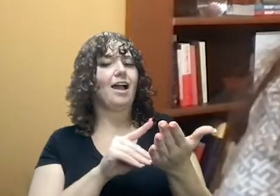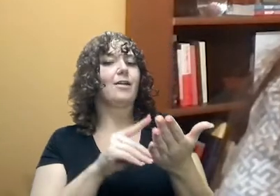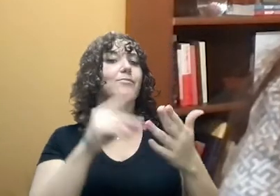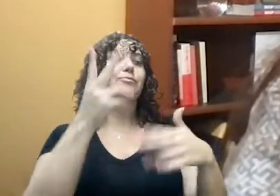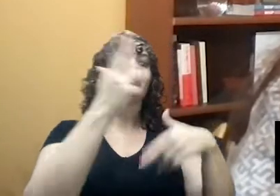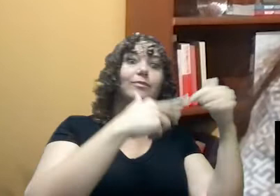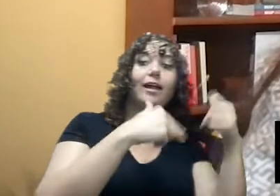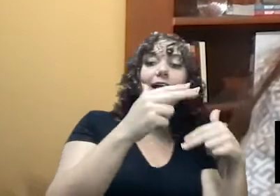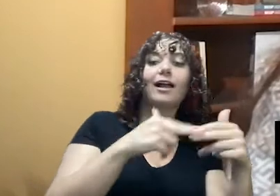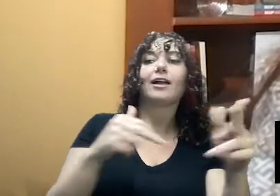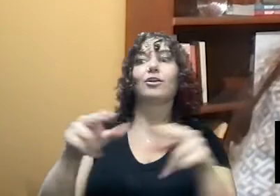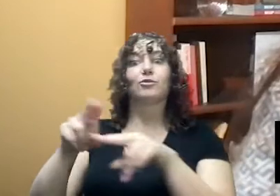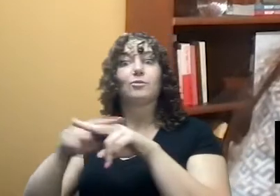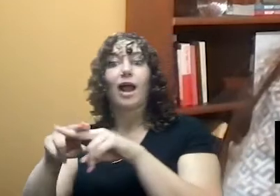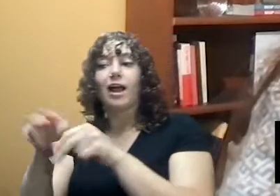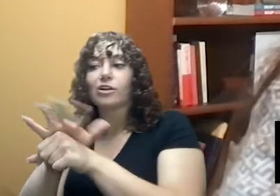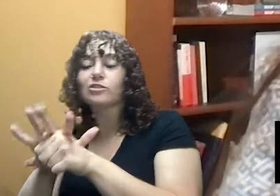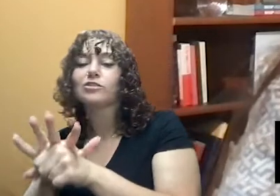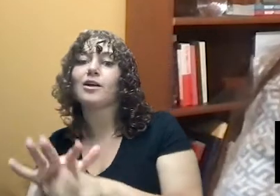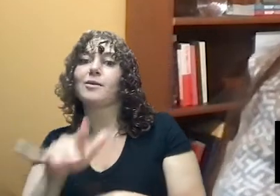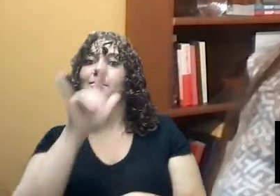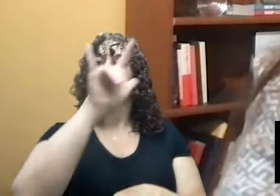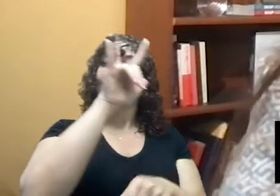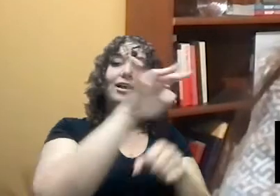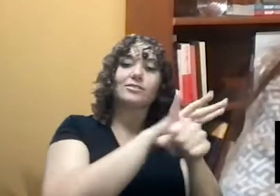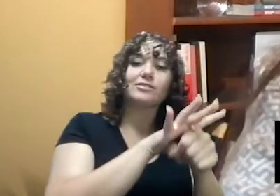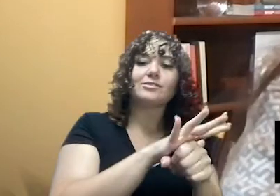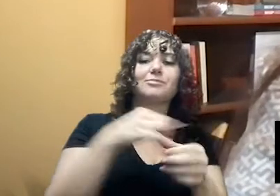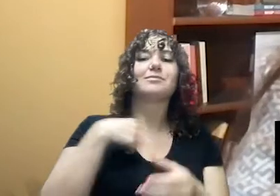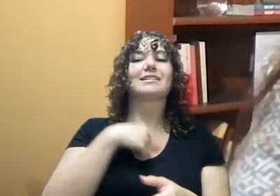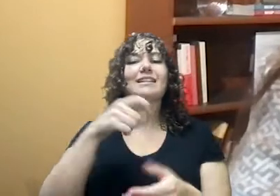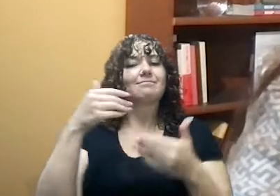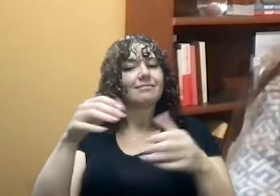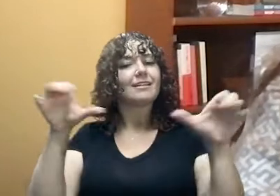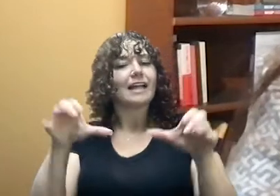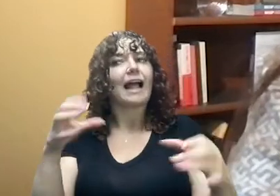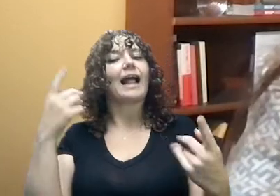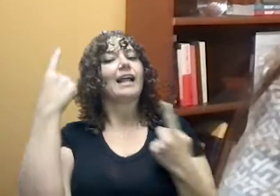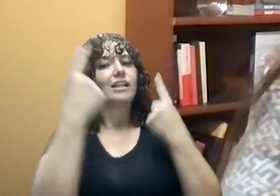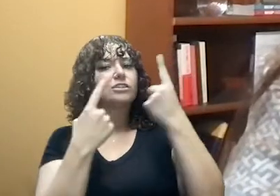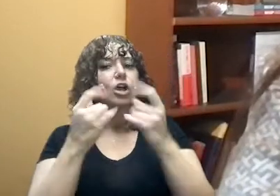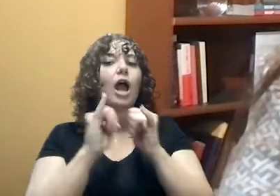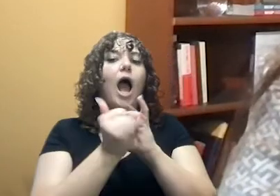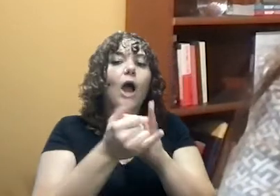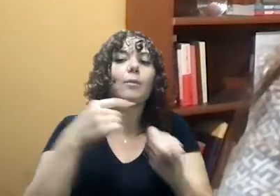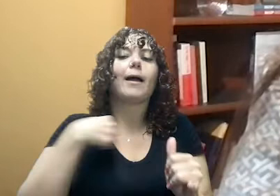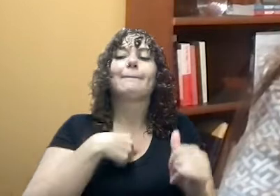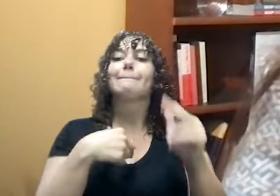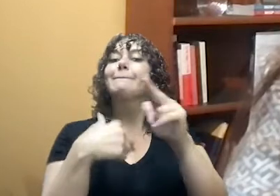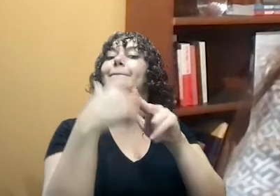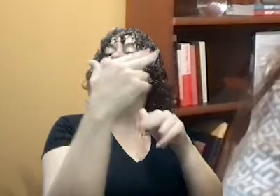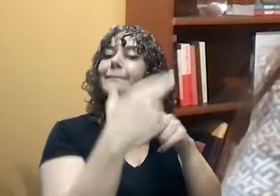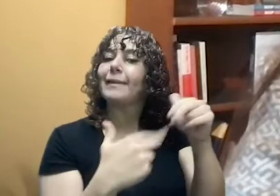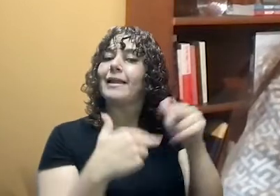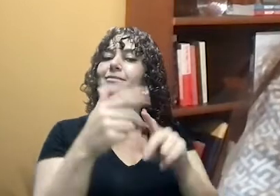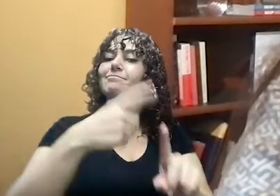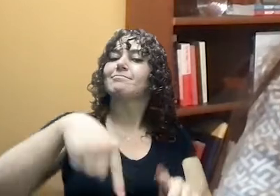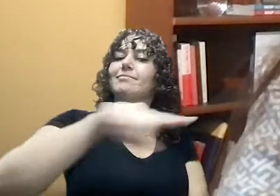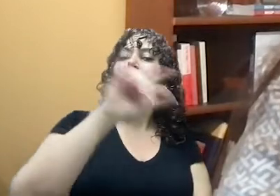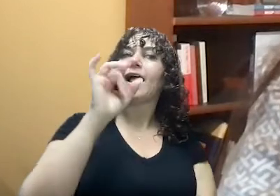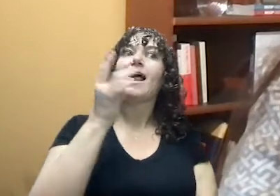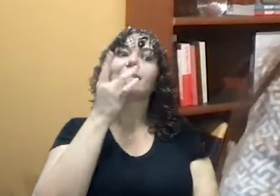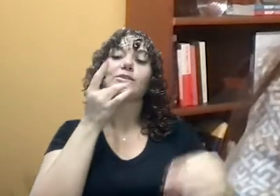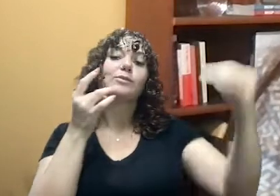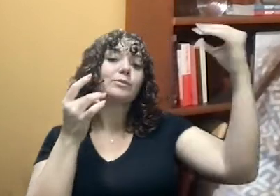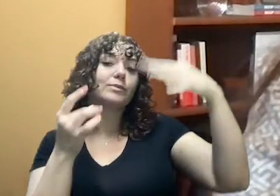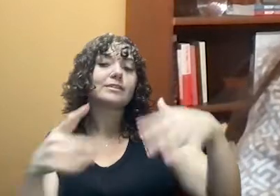train stations, plane stations, we need to take these things into consideration as well in how we build them. So